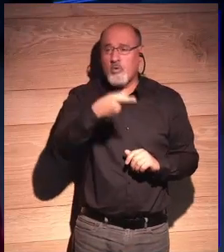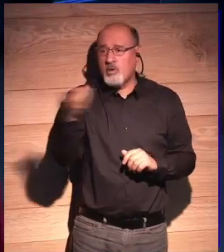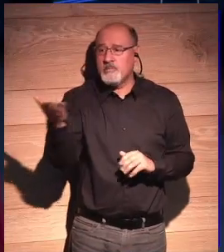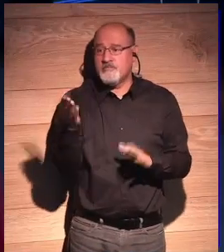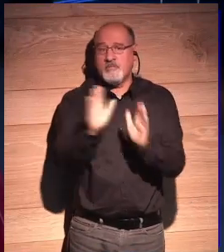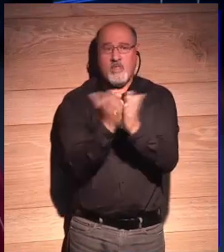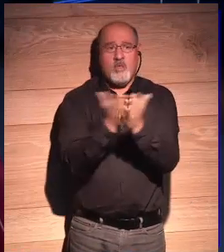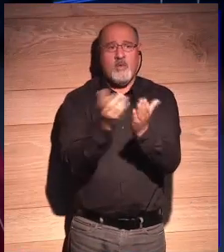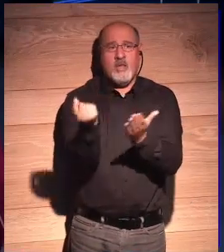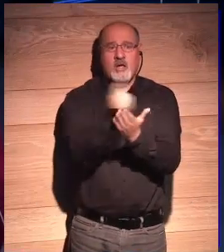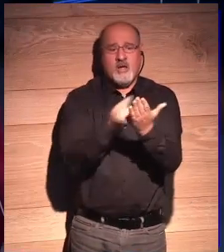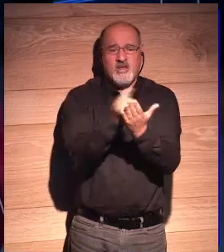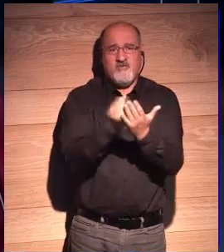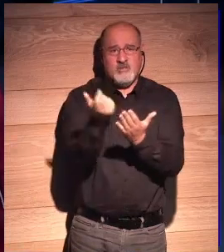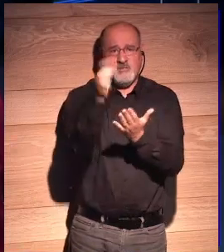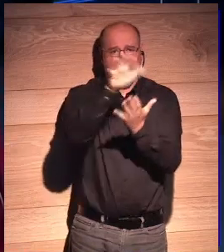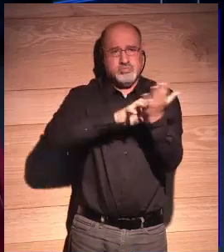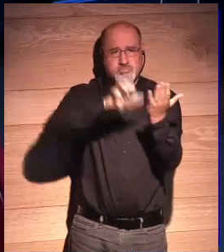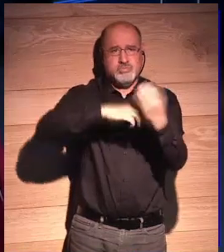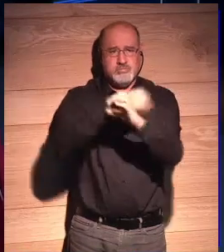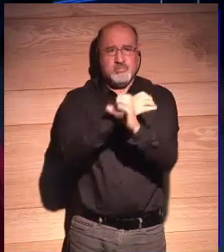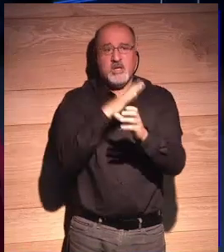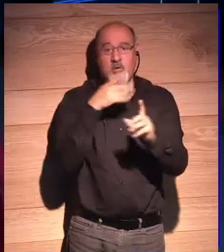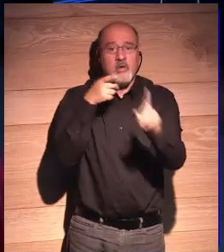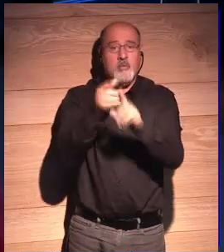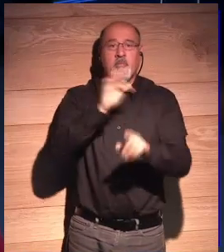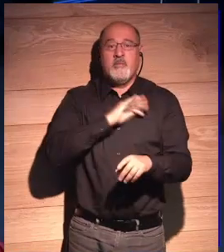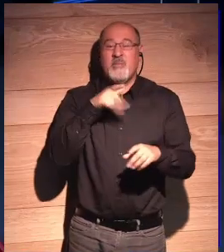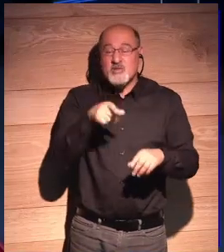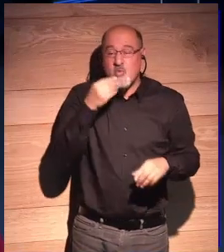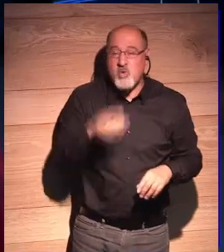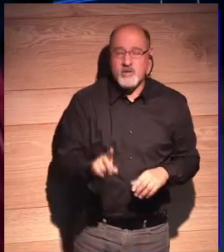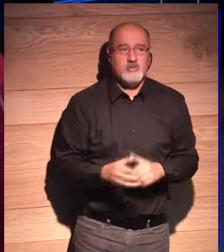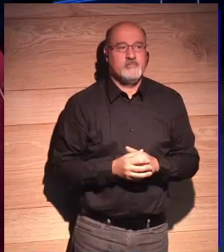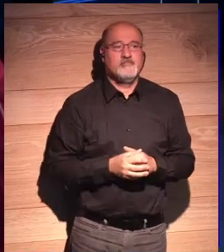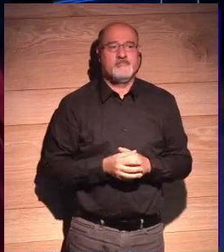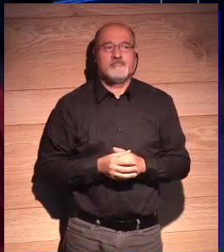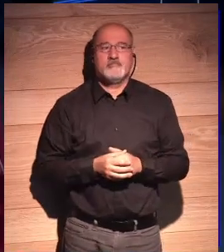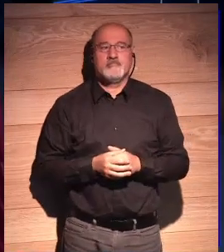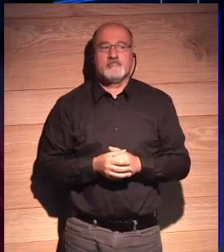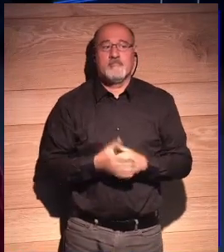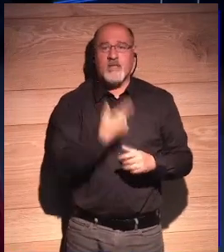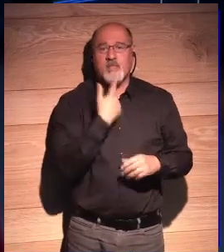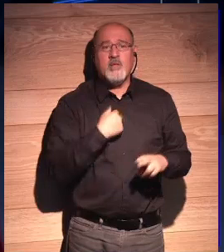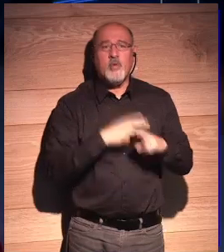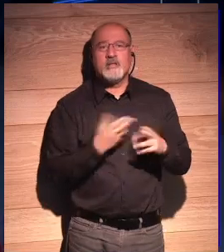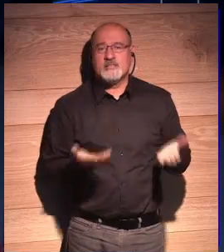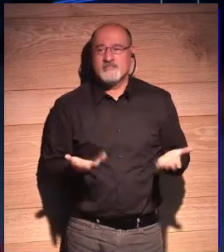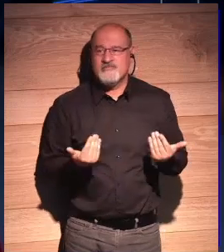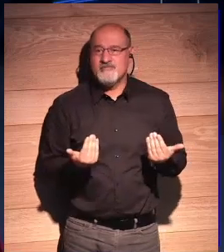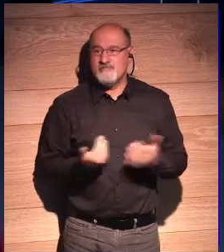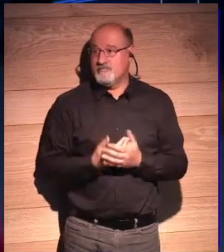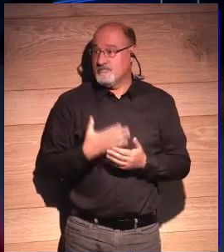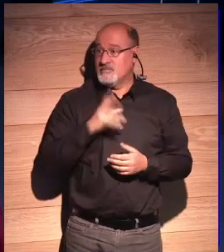always think, like, that's not going to be anything good. Like, puedes darnos nombres. Can you give us any names?